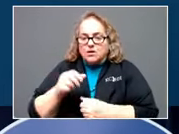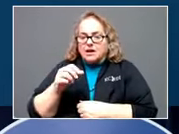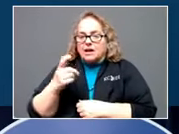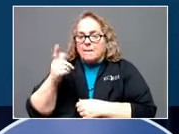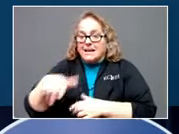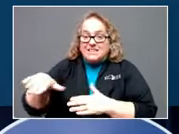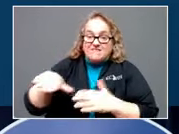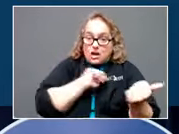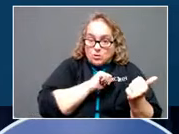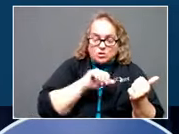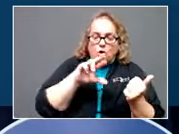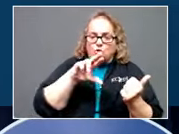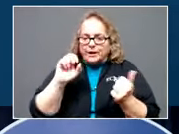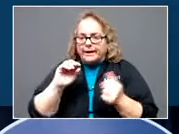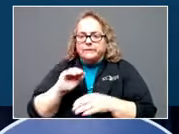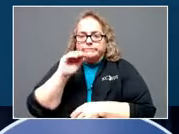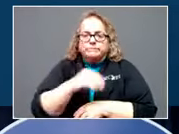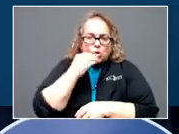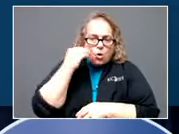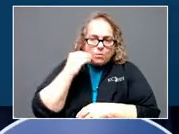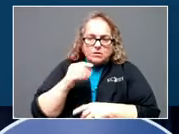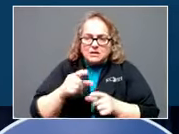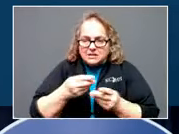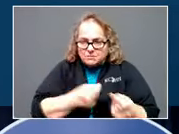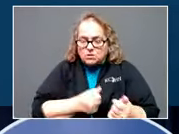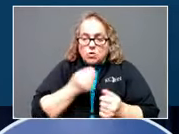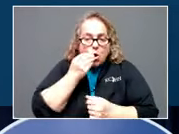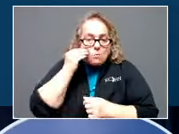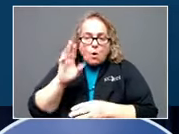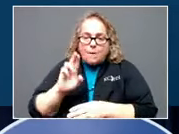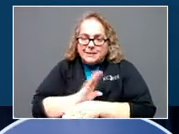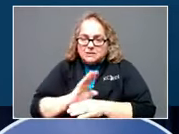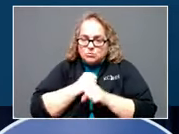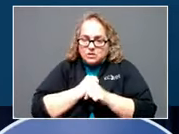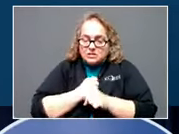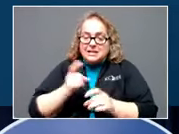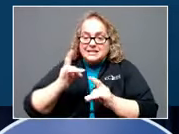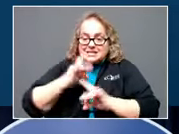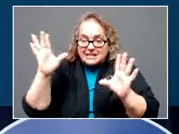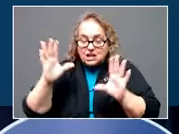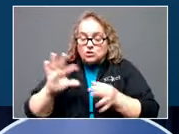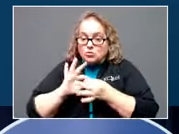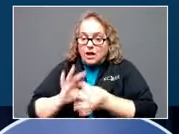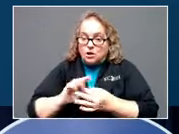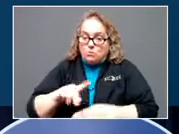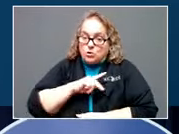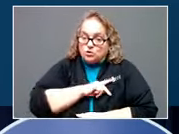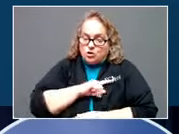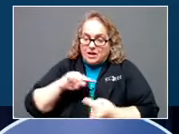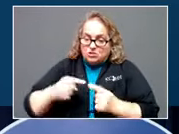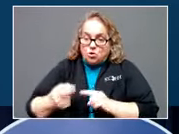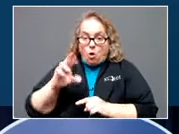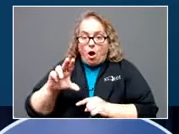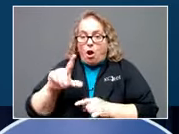relocation expenses, home or business protection, disaster-related personal injury, lost or no access to income due